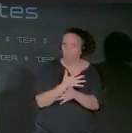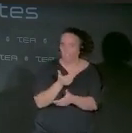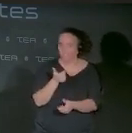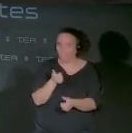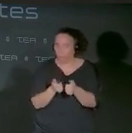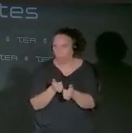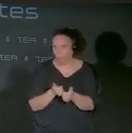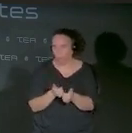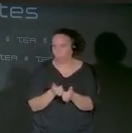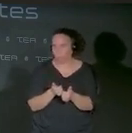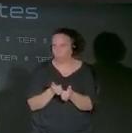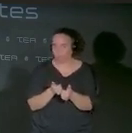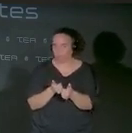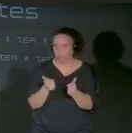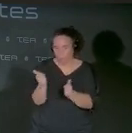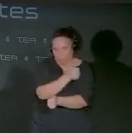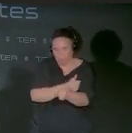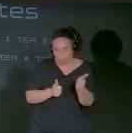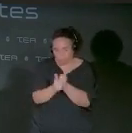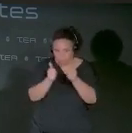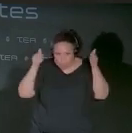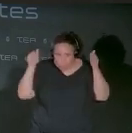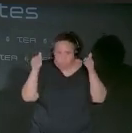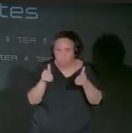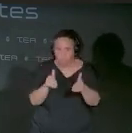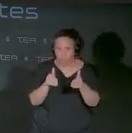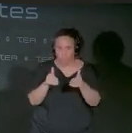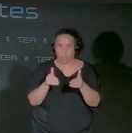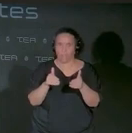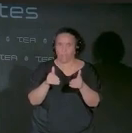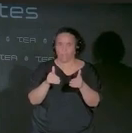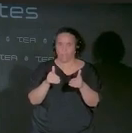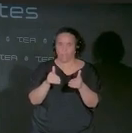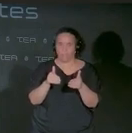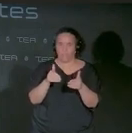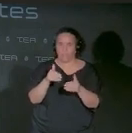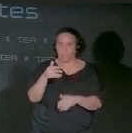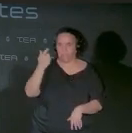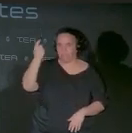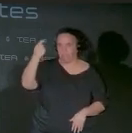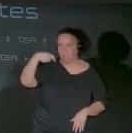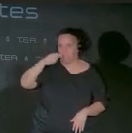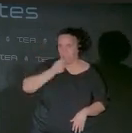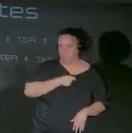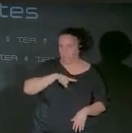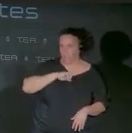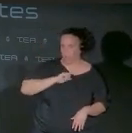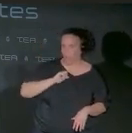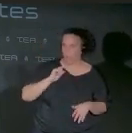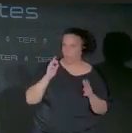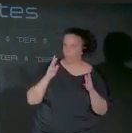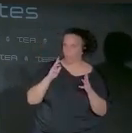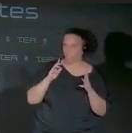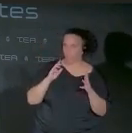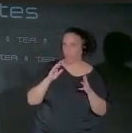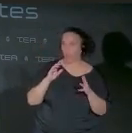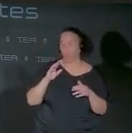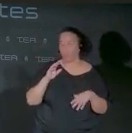in the middle of the Spanish presidency. I think we as the Spanish, we need to feel